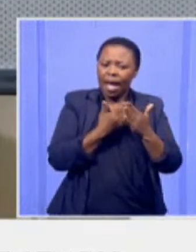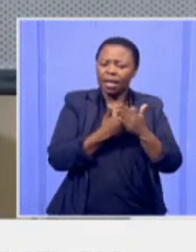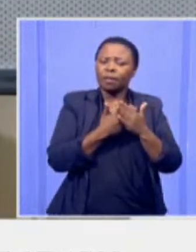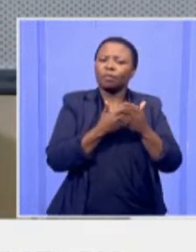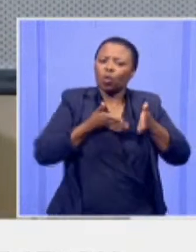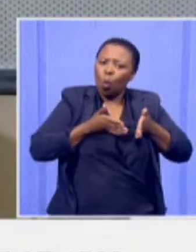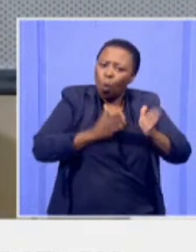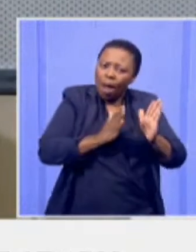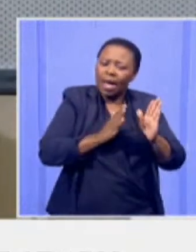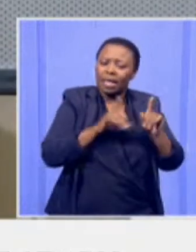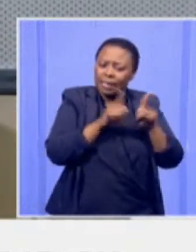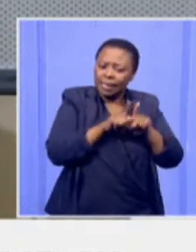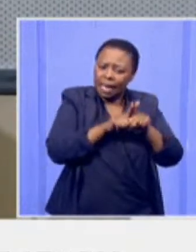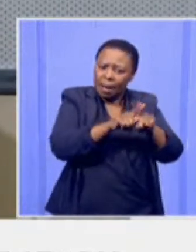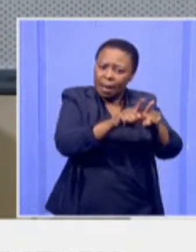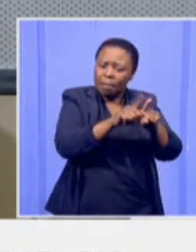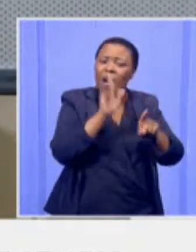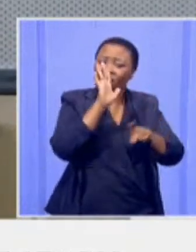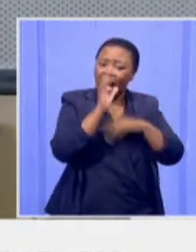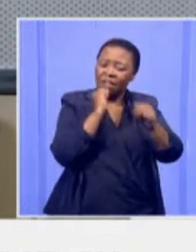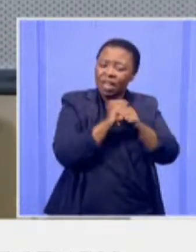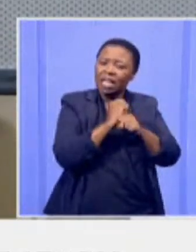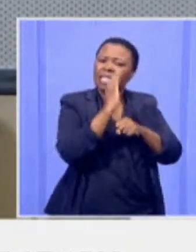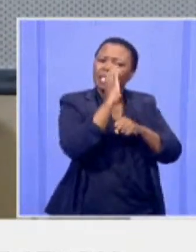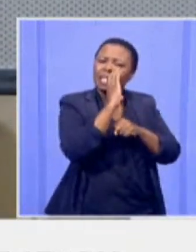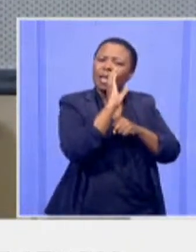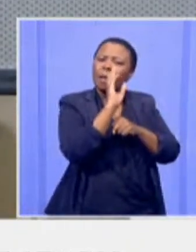past, 5 years. CPI,